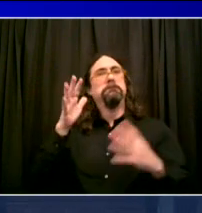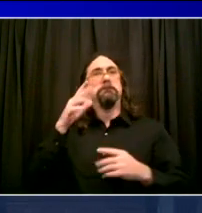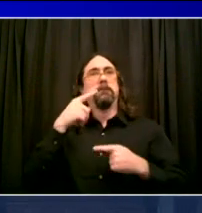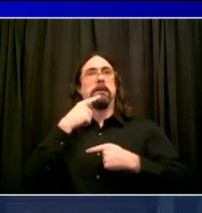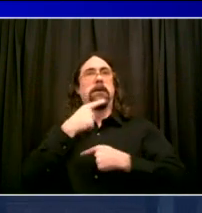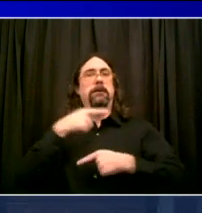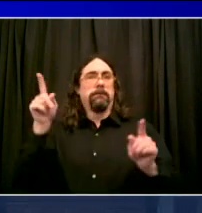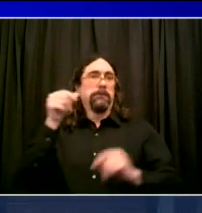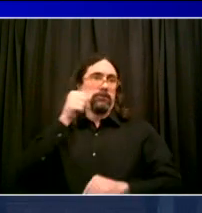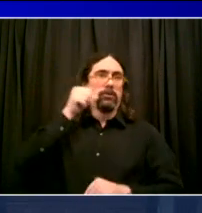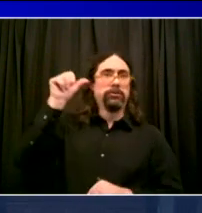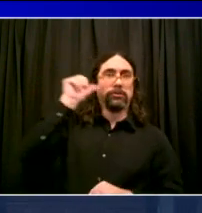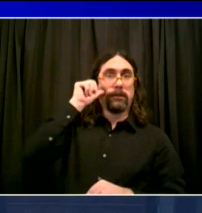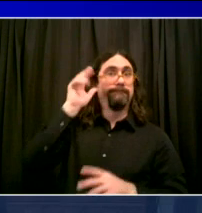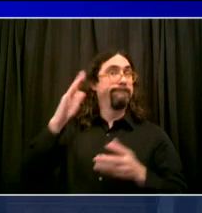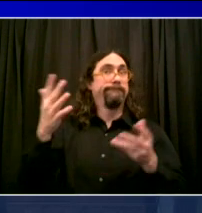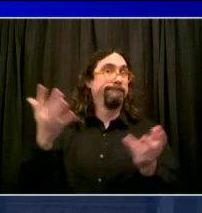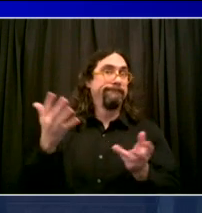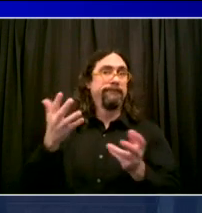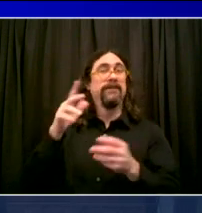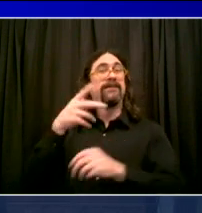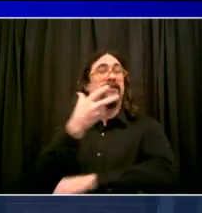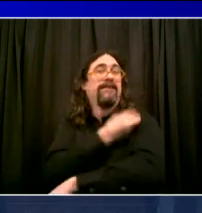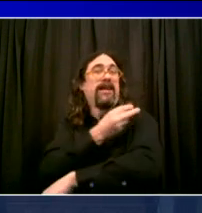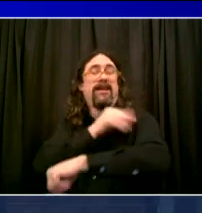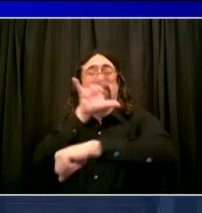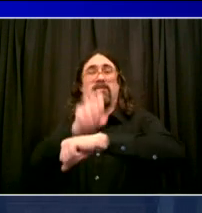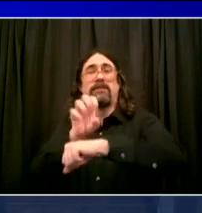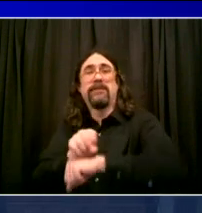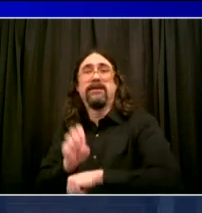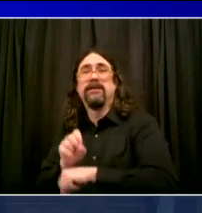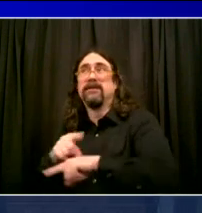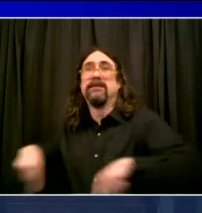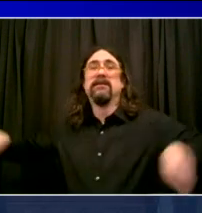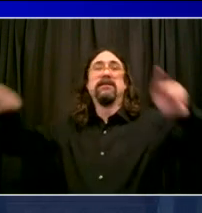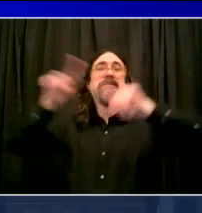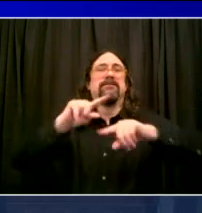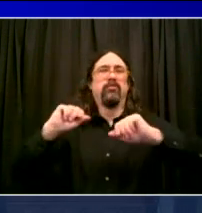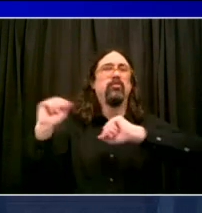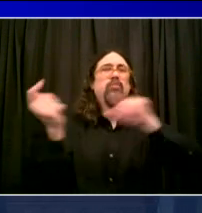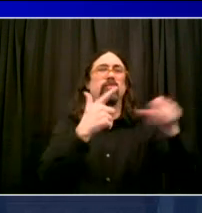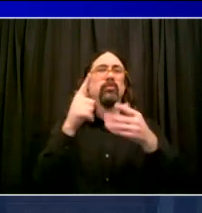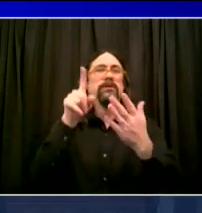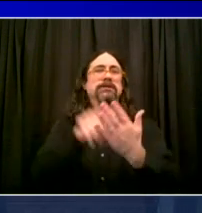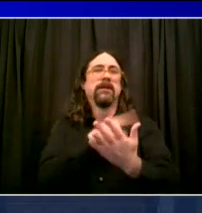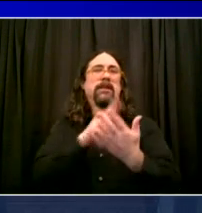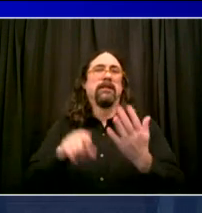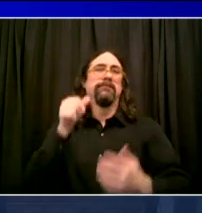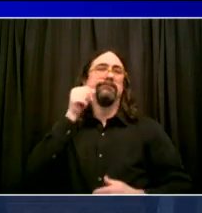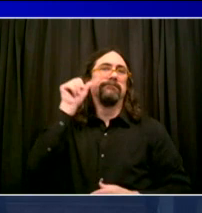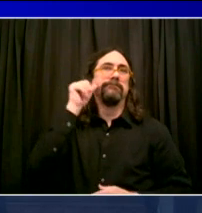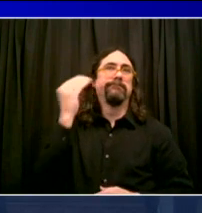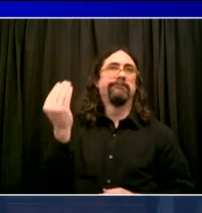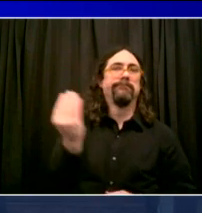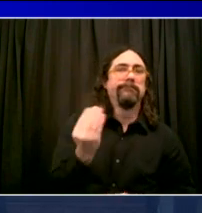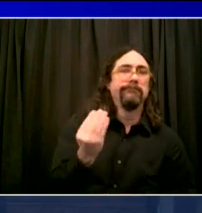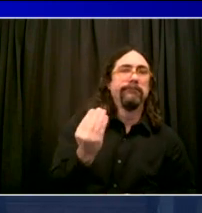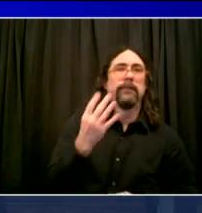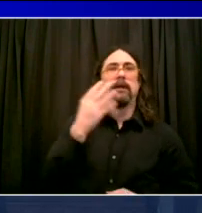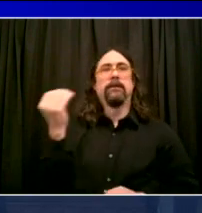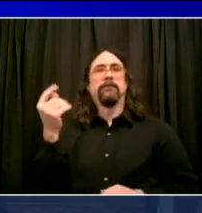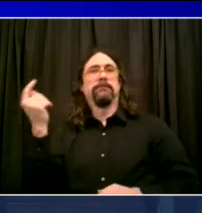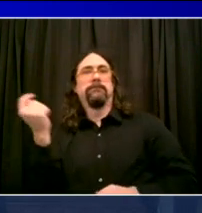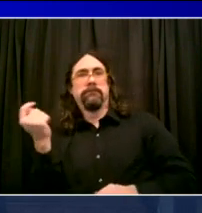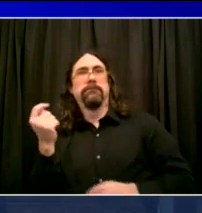up being a little less than expected. But you know, when you make decisions like this, you have to be very, very careful about health and safety. We made a